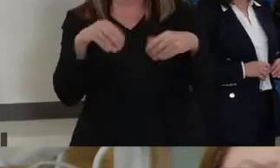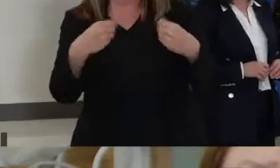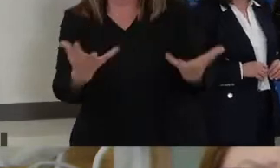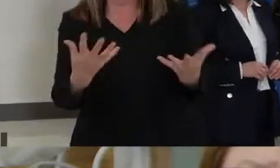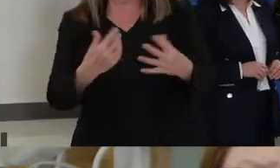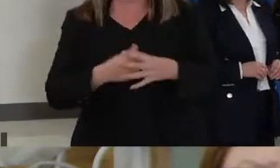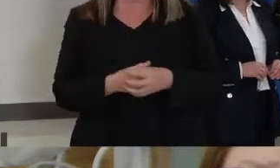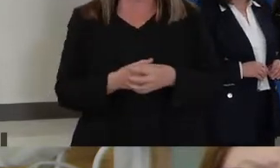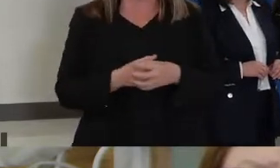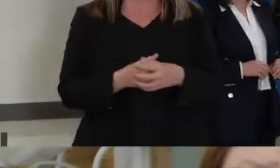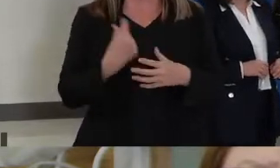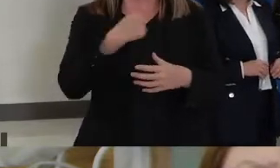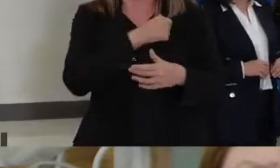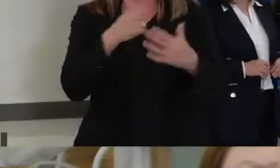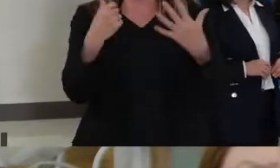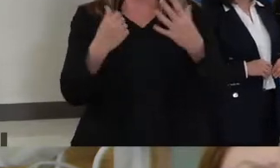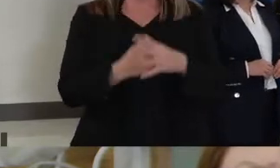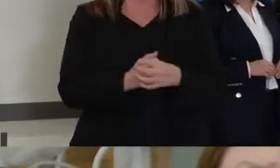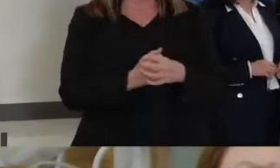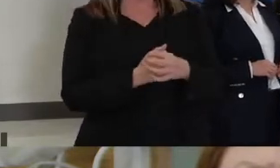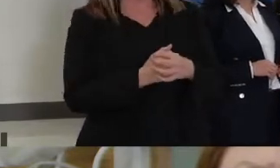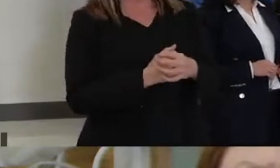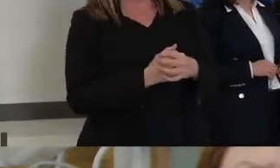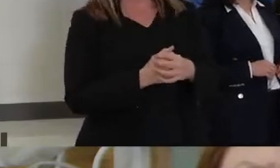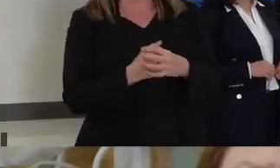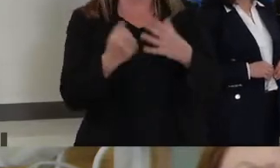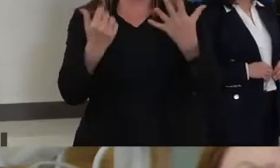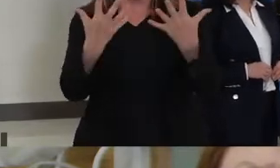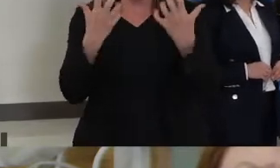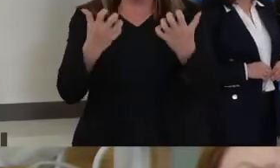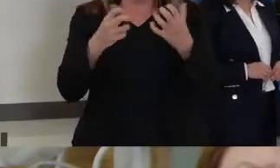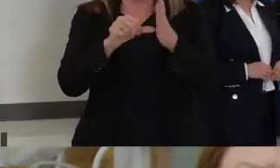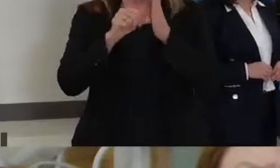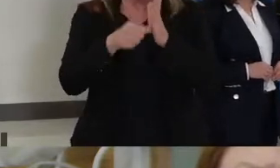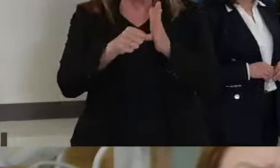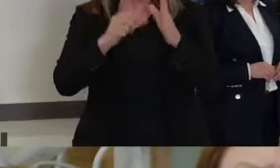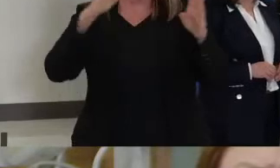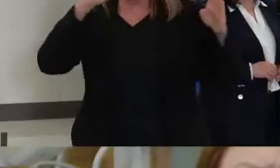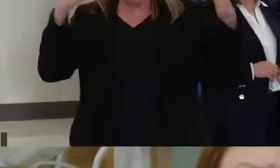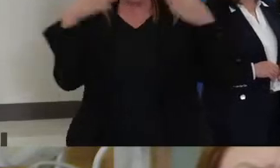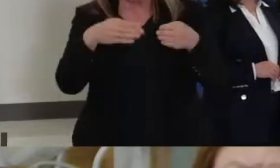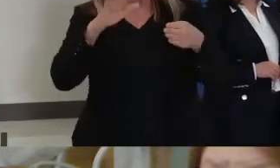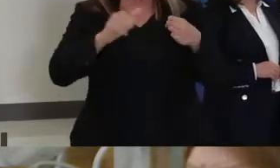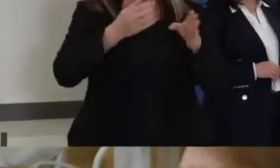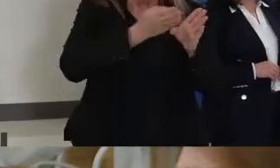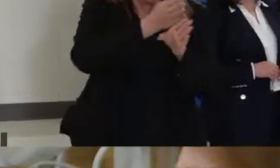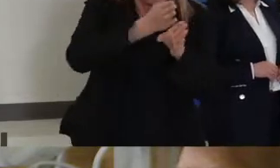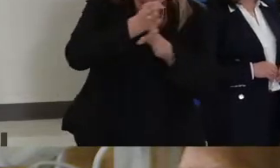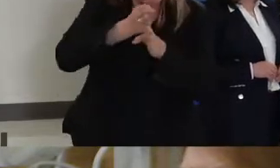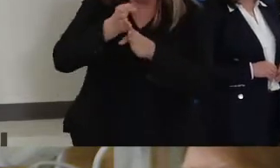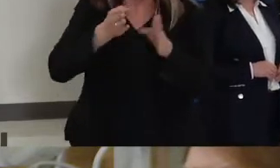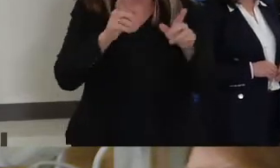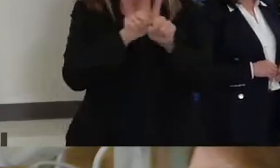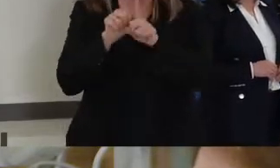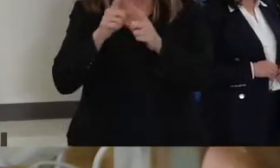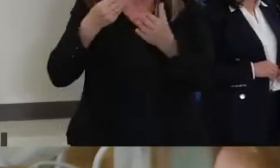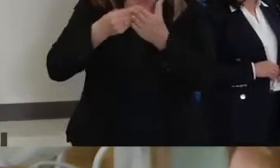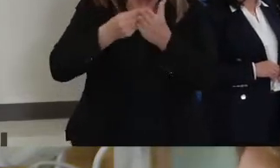to drive a focus in that area. As these dollars grow, we're